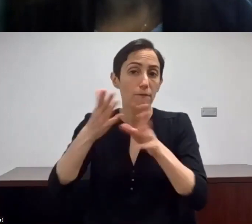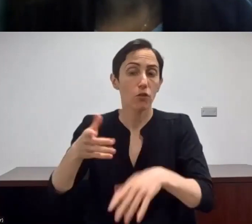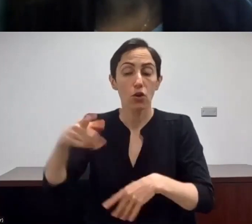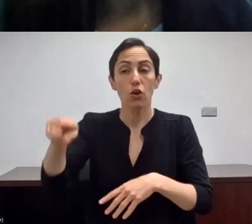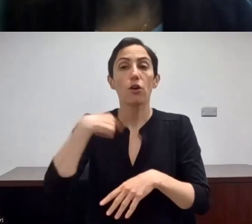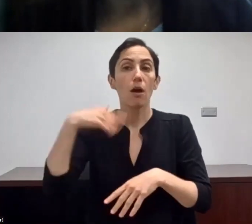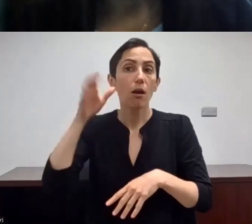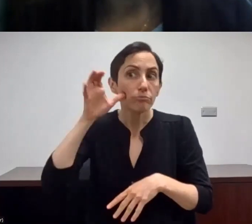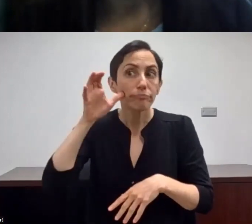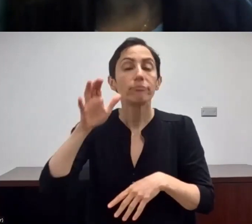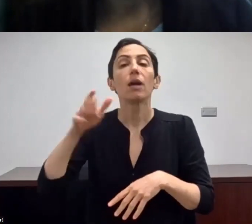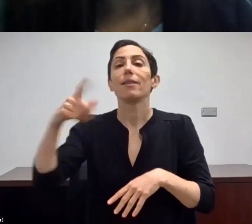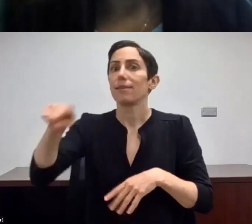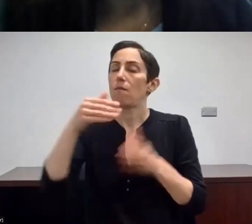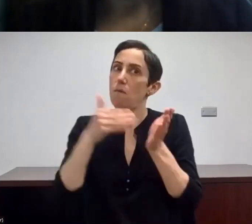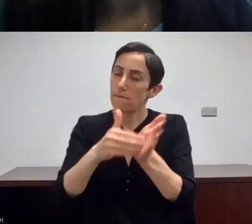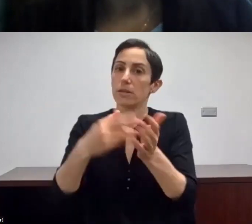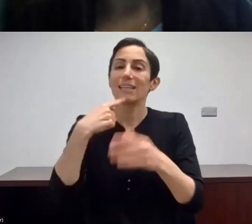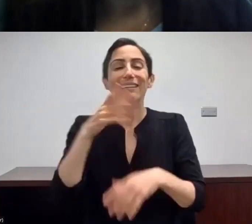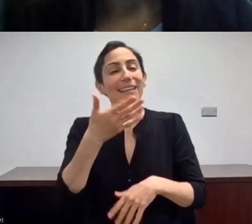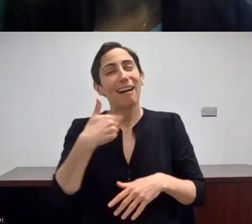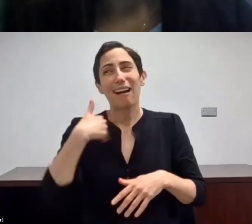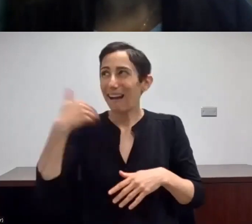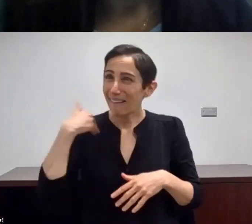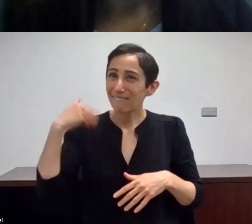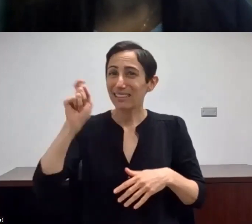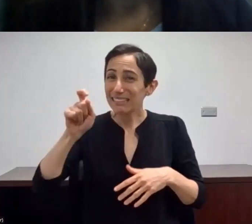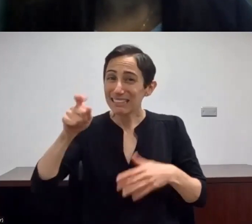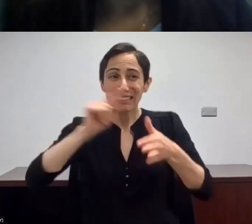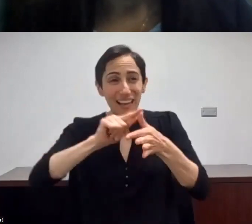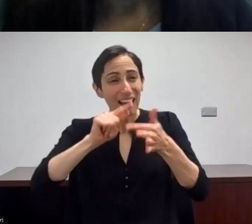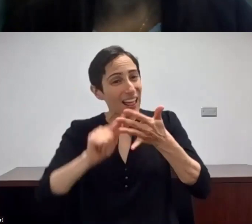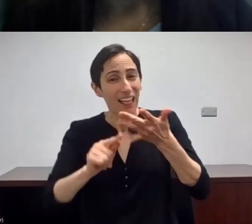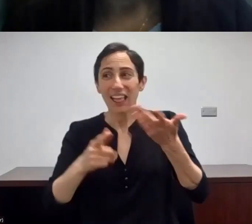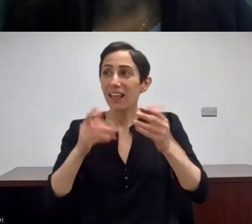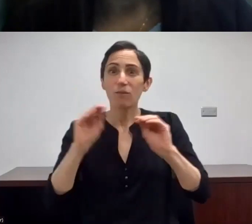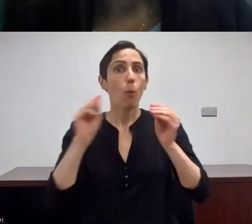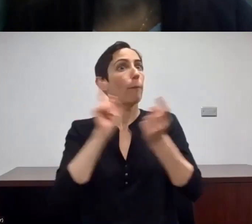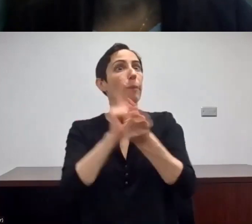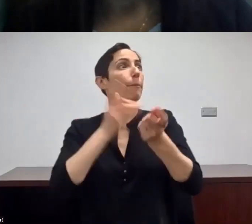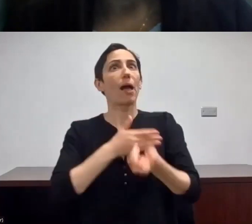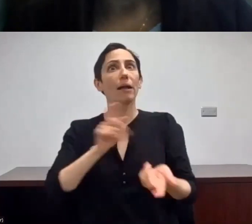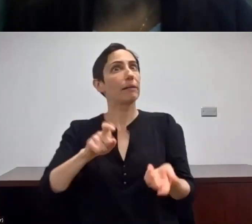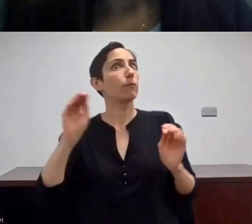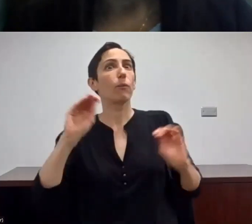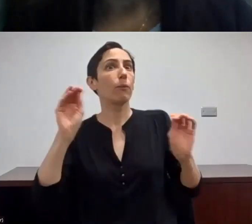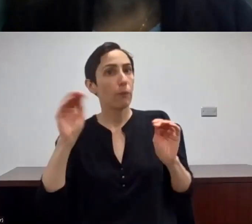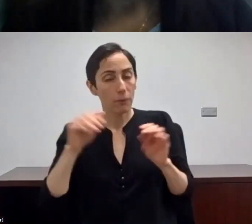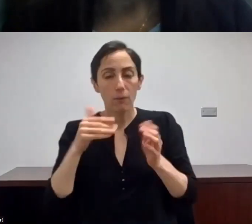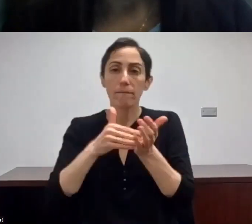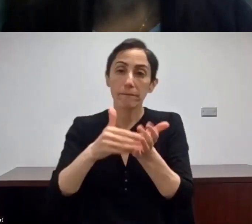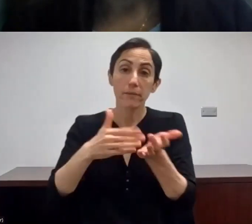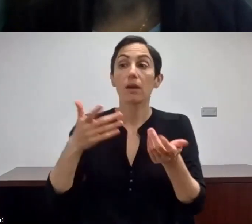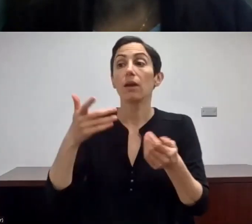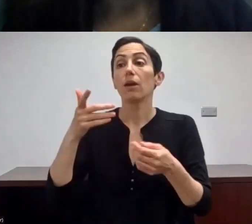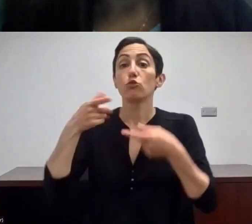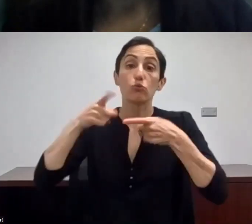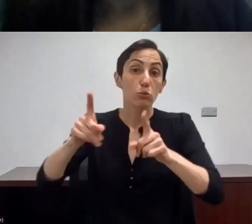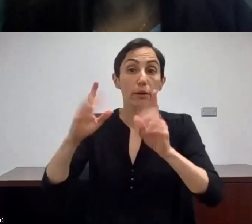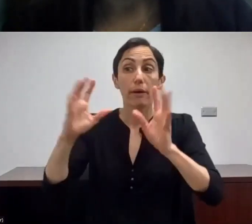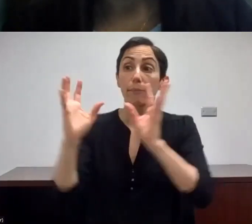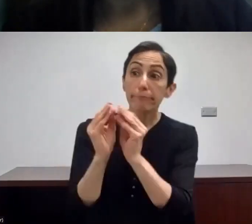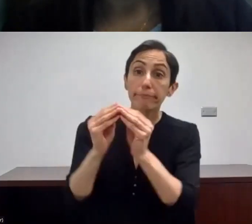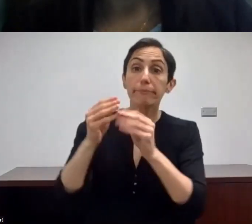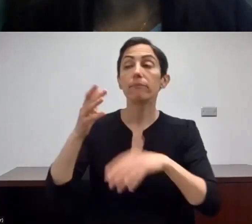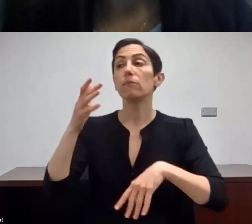healthcare system. I hear that in my clinic when I'm taking care of patients. The majority, if we go back to older patients with